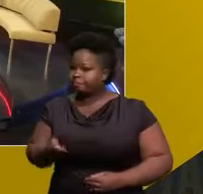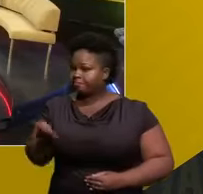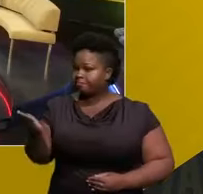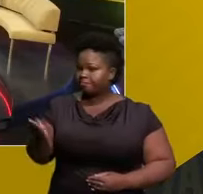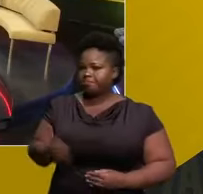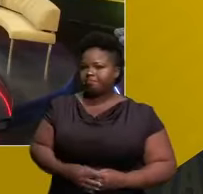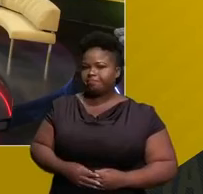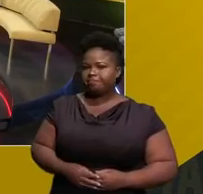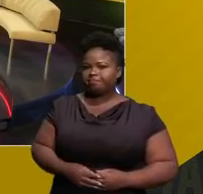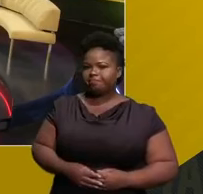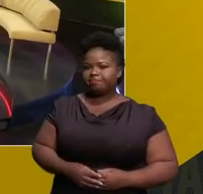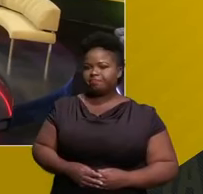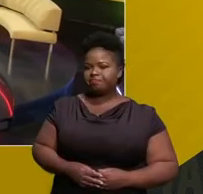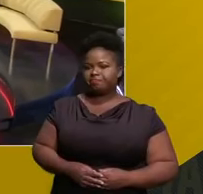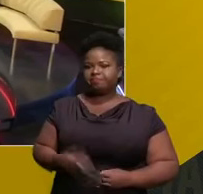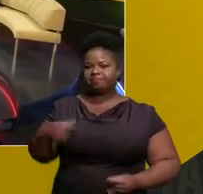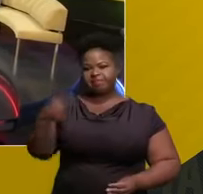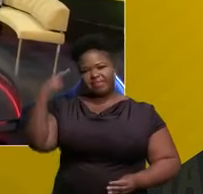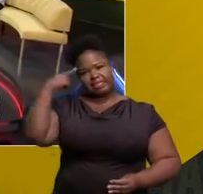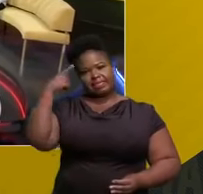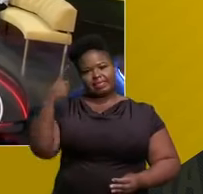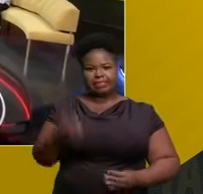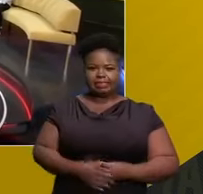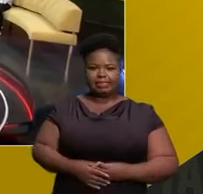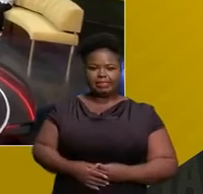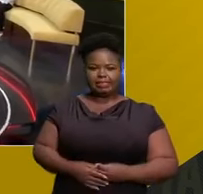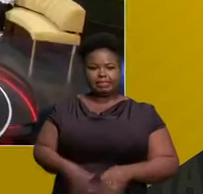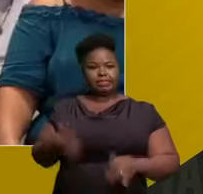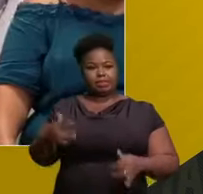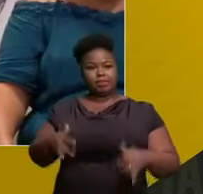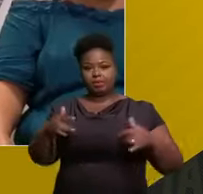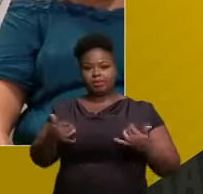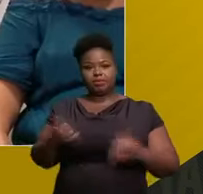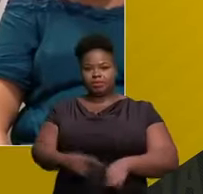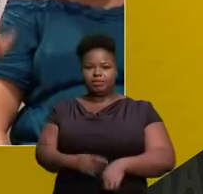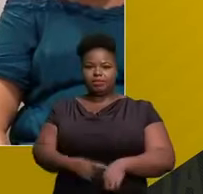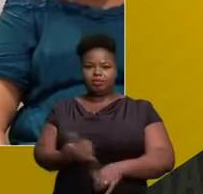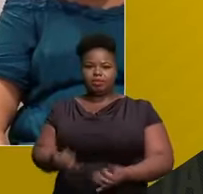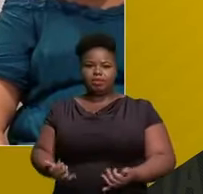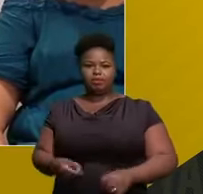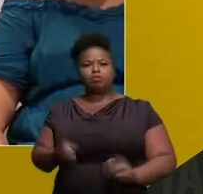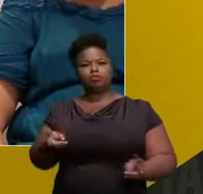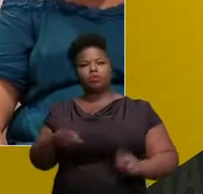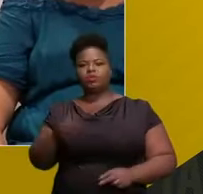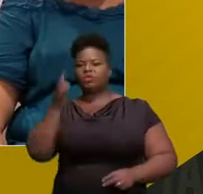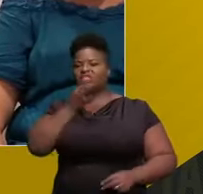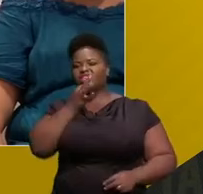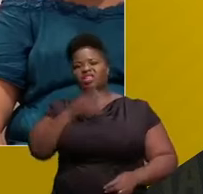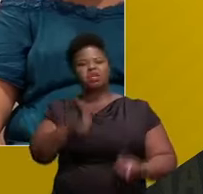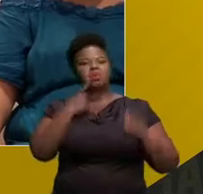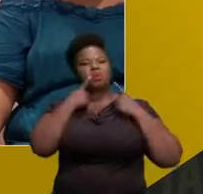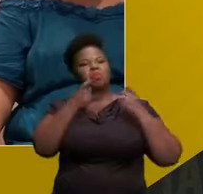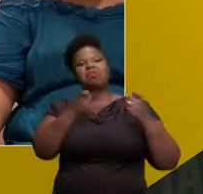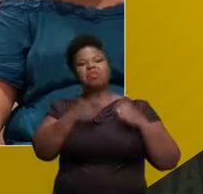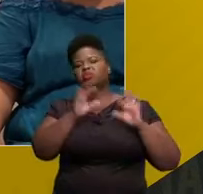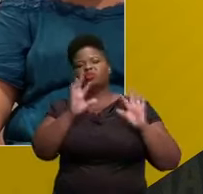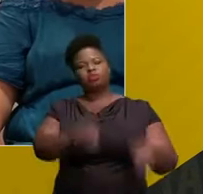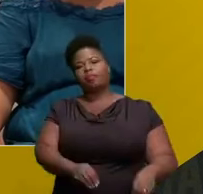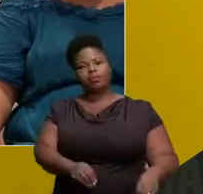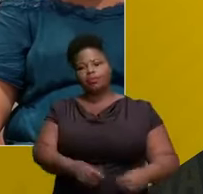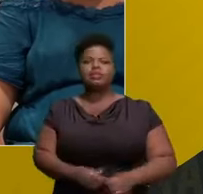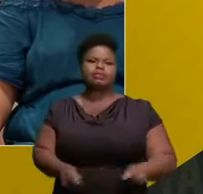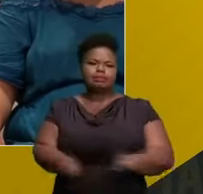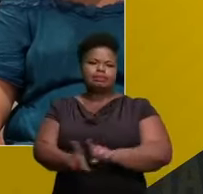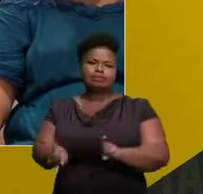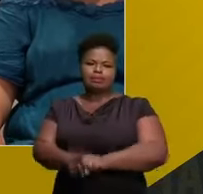Dumiso. I think umbono wami esikhathini siphila kuso sijwayele ukuthi ukukhala kusizi kwahlula imbuzi. And I think that's the